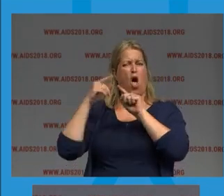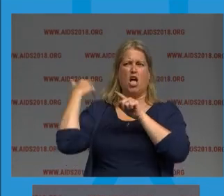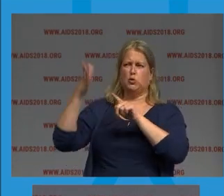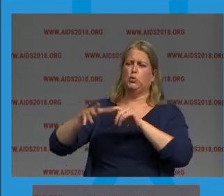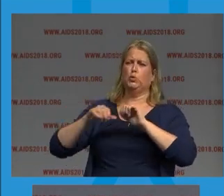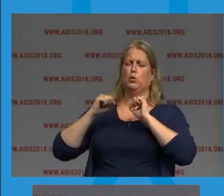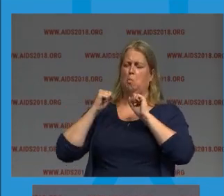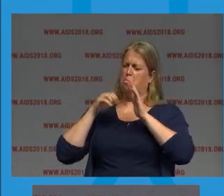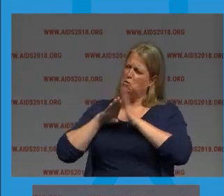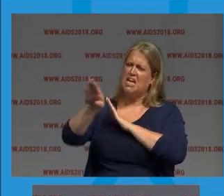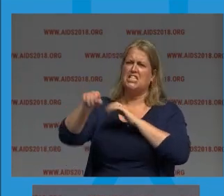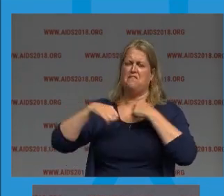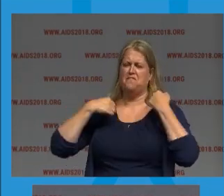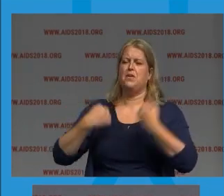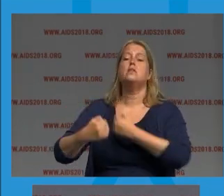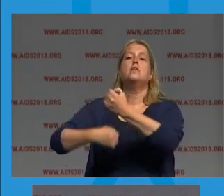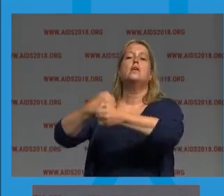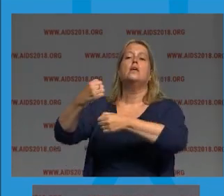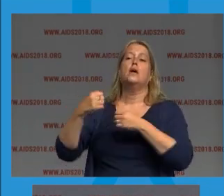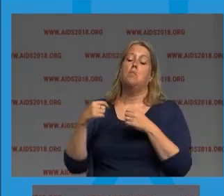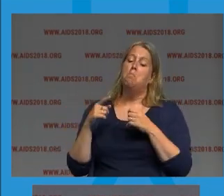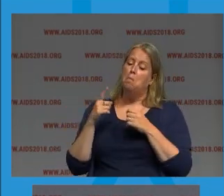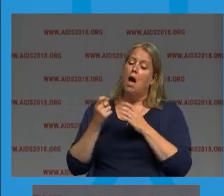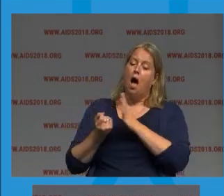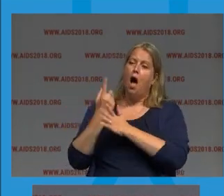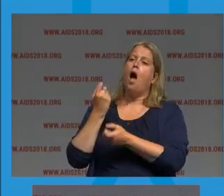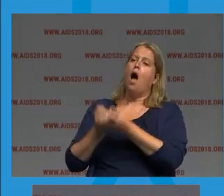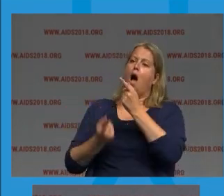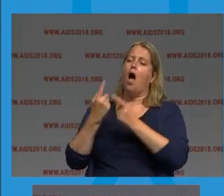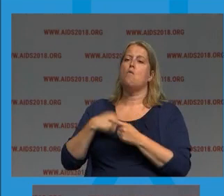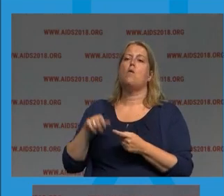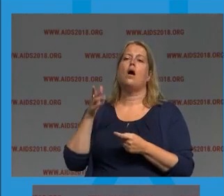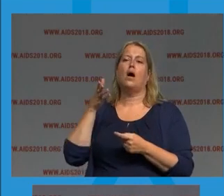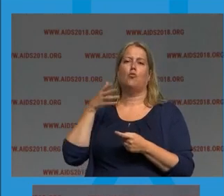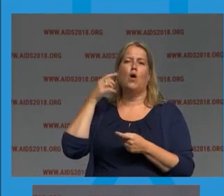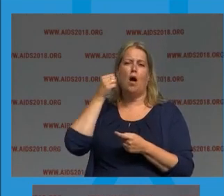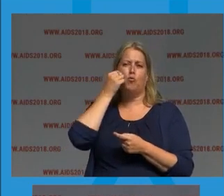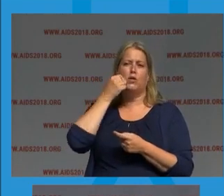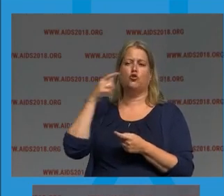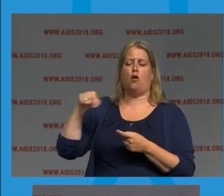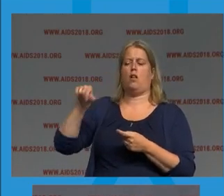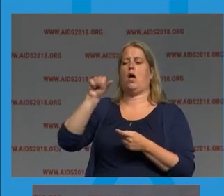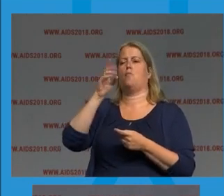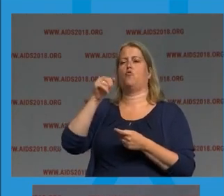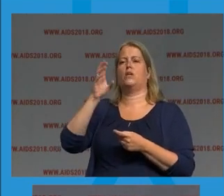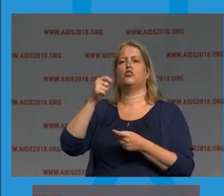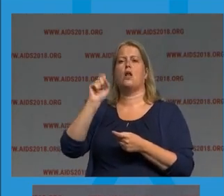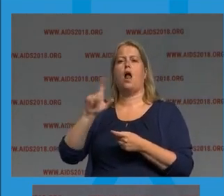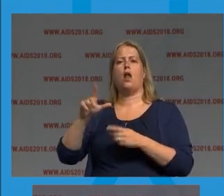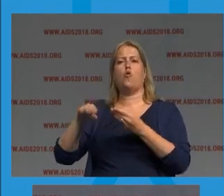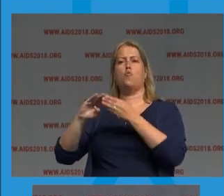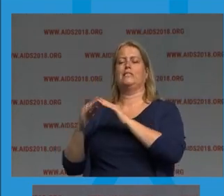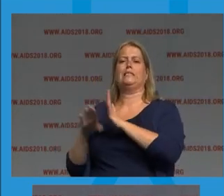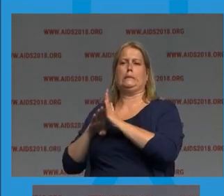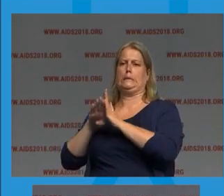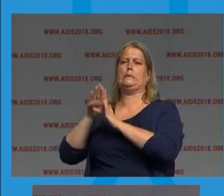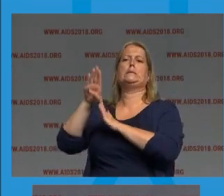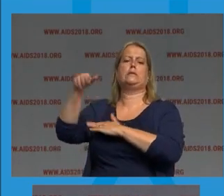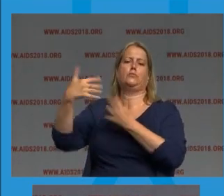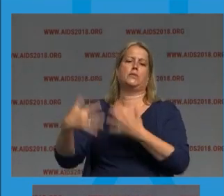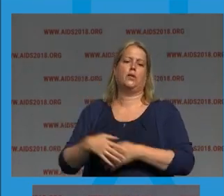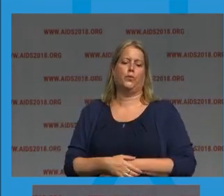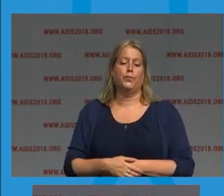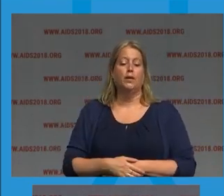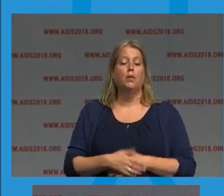et al. Have shown significant increases among Aboriginal communities across the region. But I'm really going to focus in today on